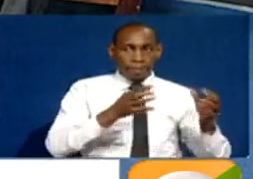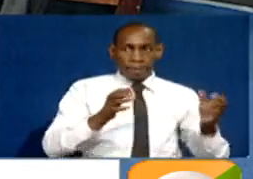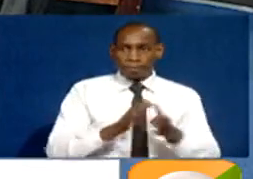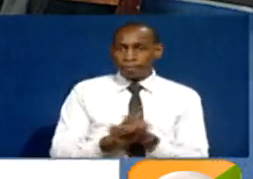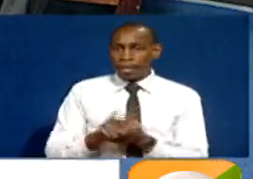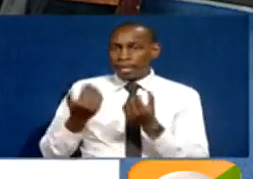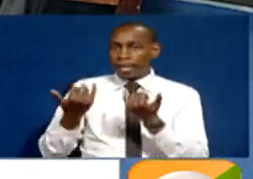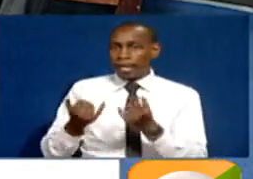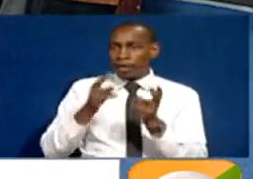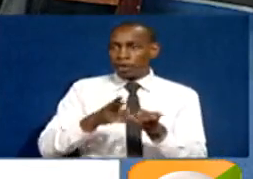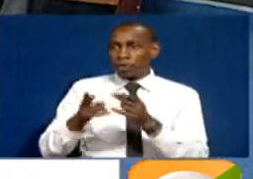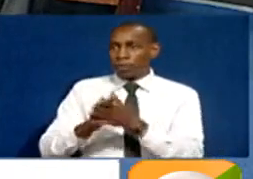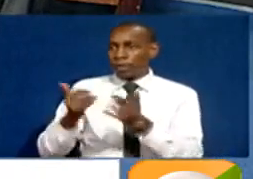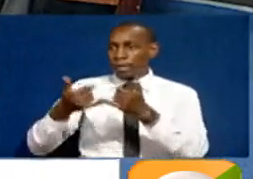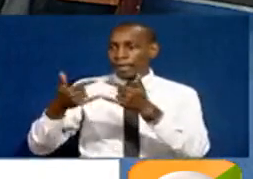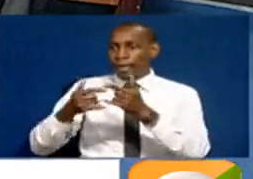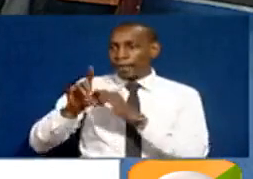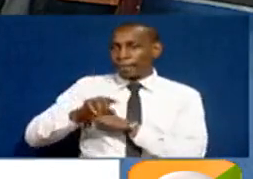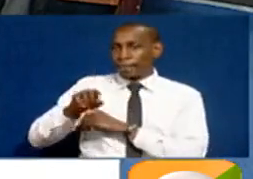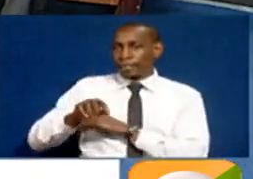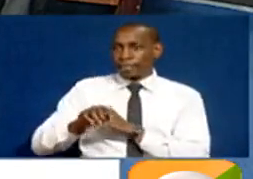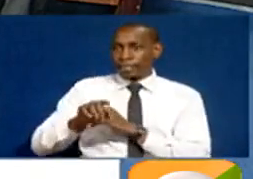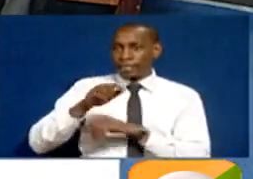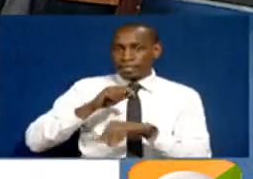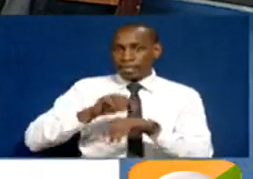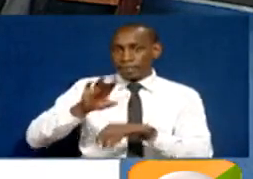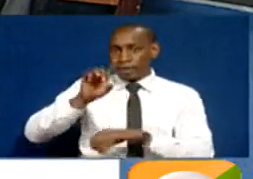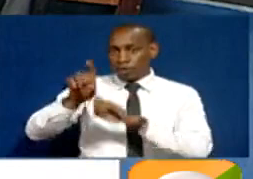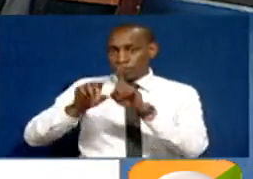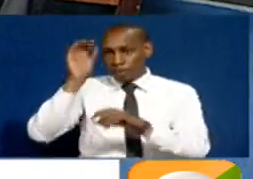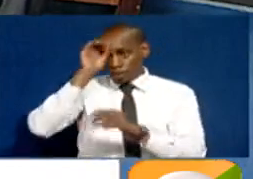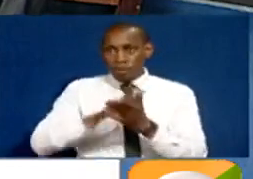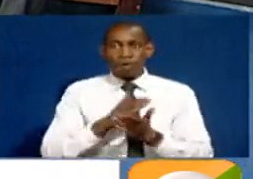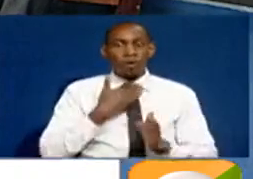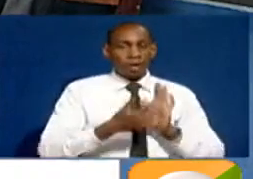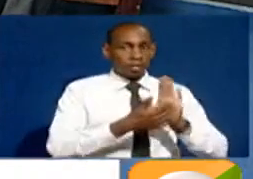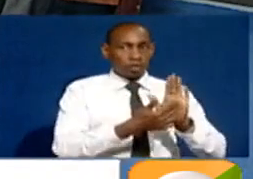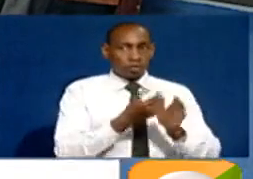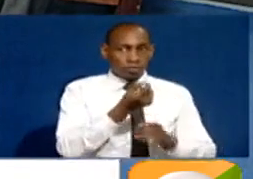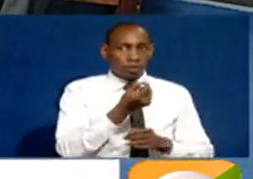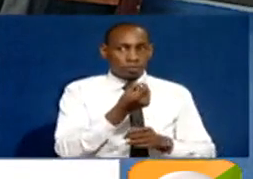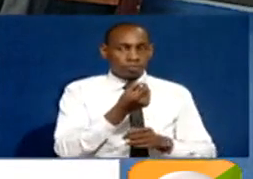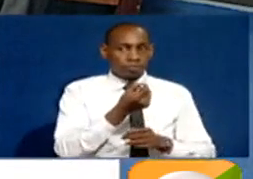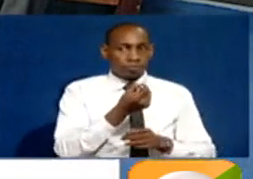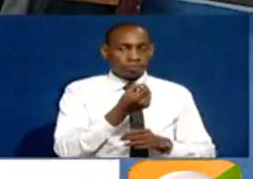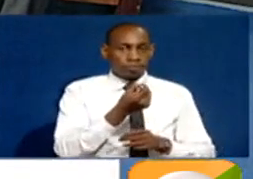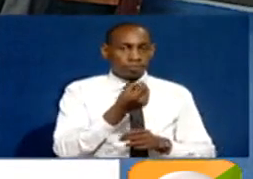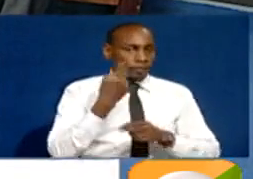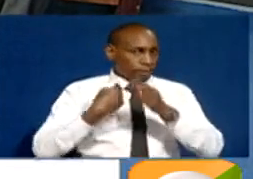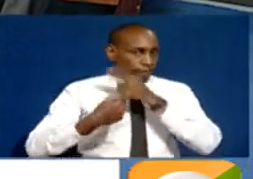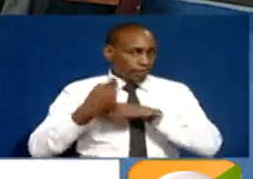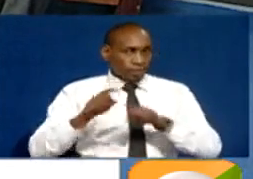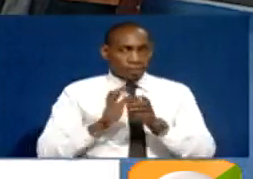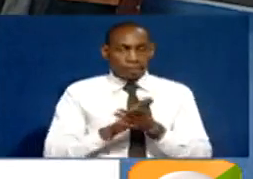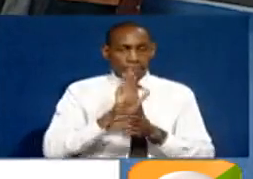What is the usual margin of error, Samuel, in your polls? So let me give you a little background and then put